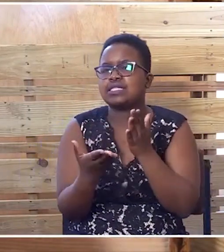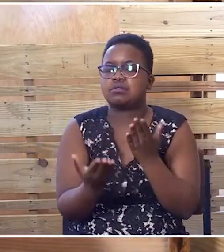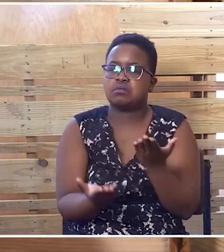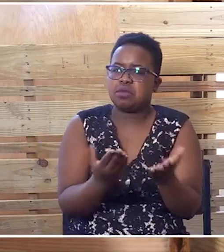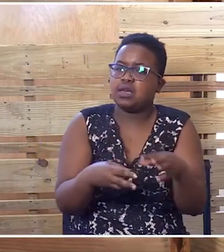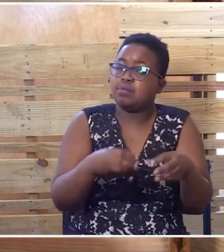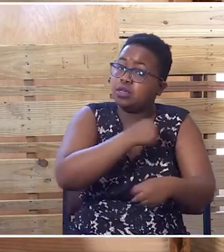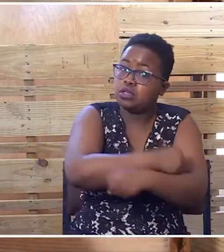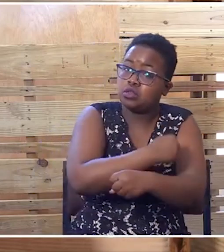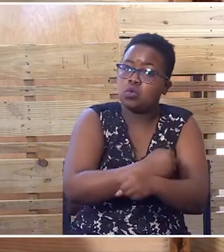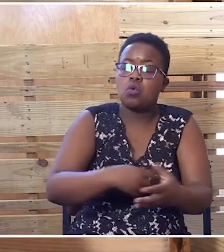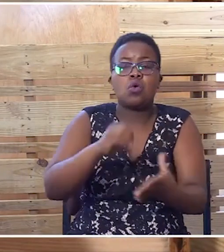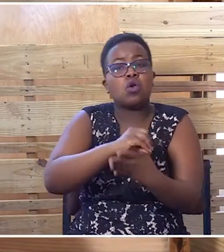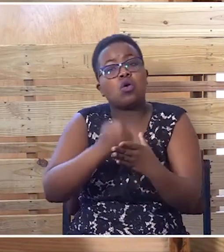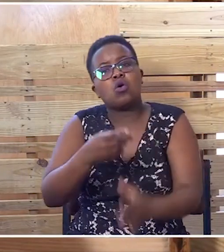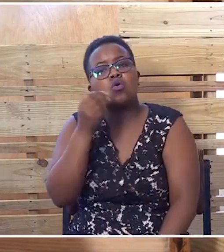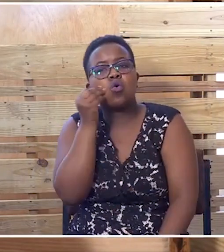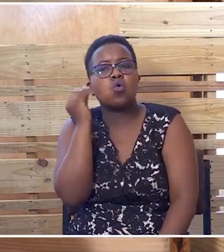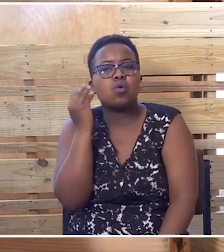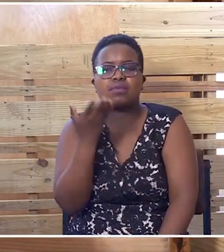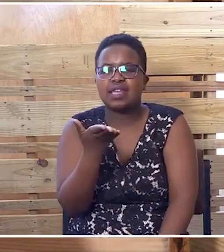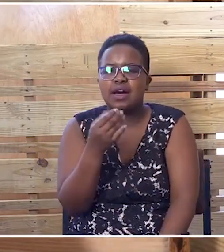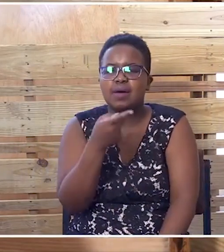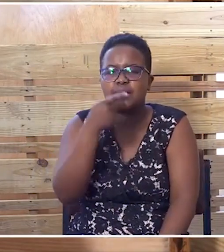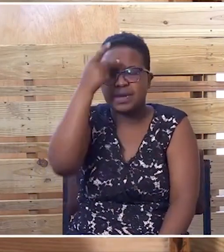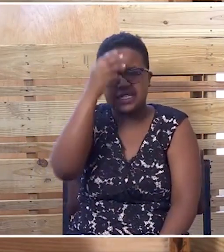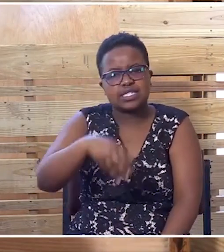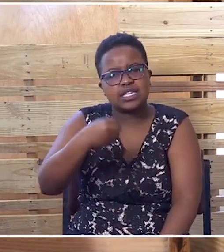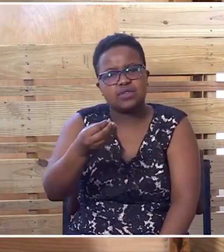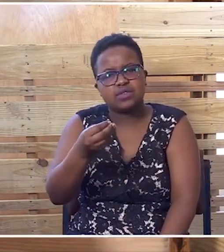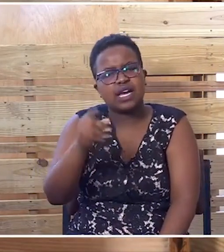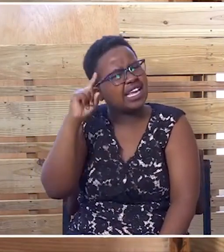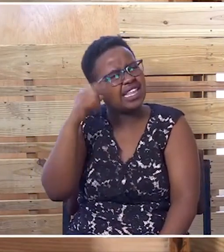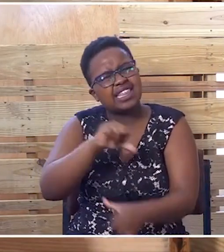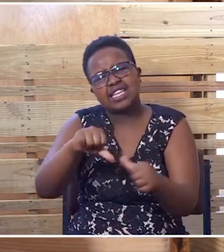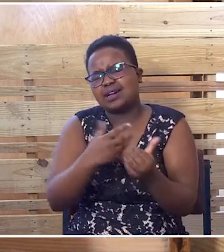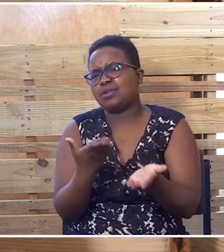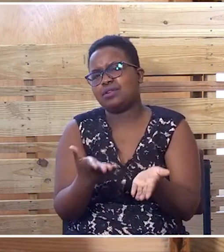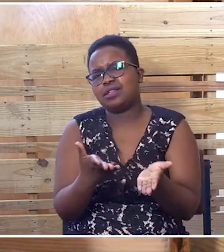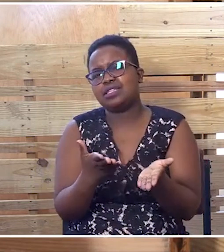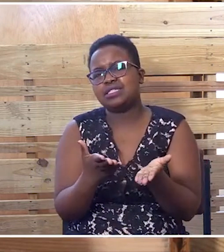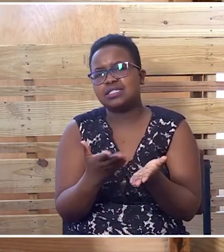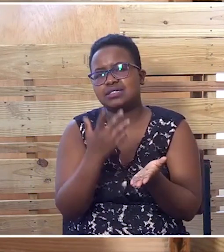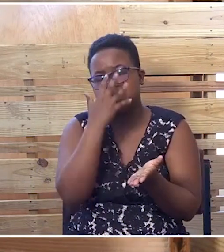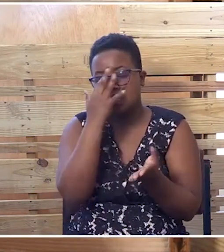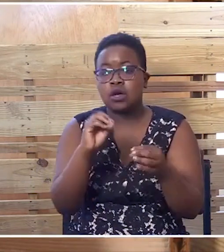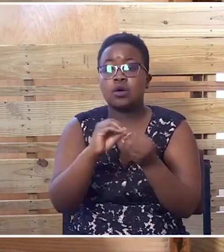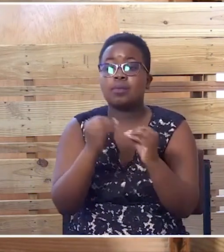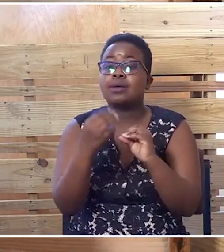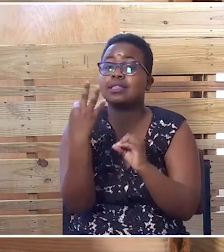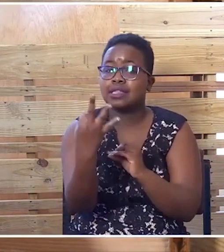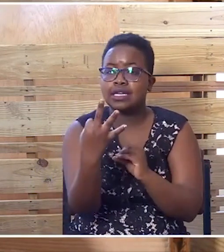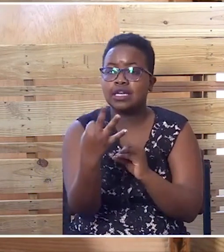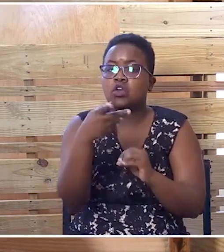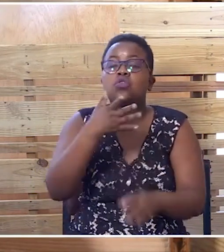at school, why are you given those rules? Think about it. Question number three, would you want to go